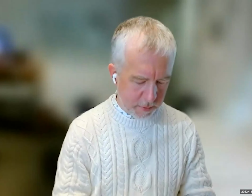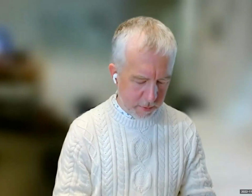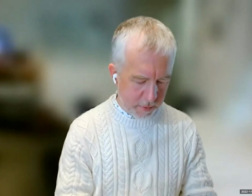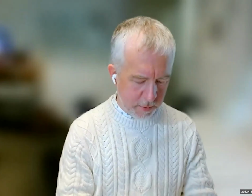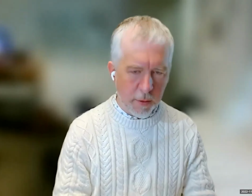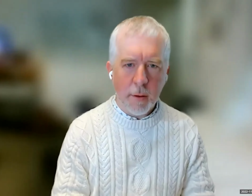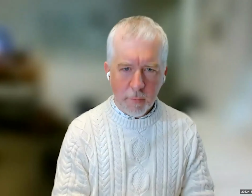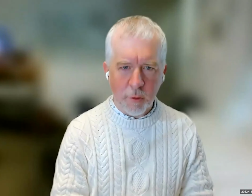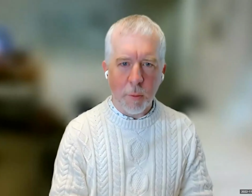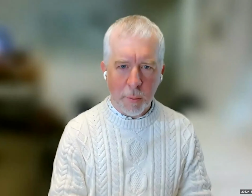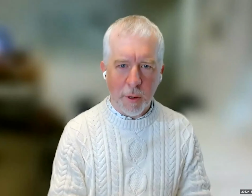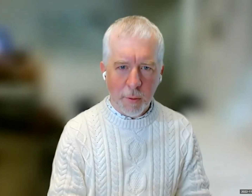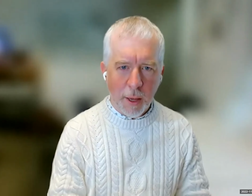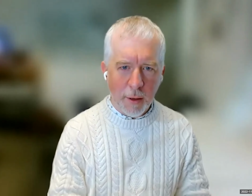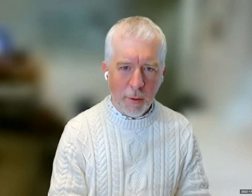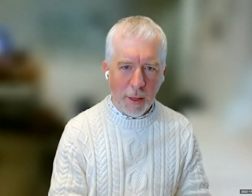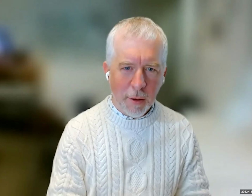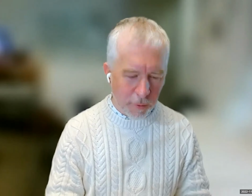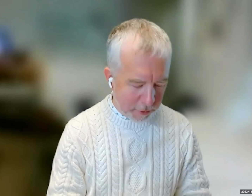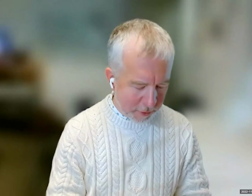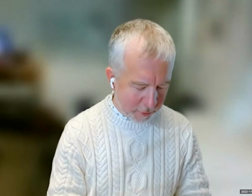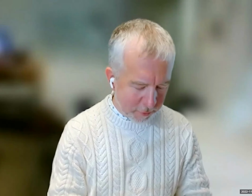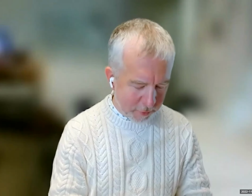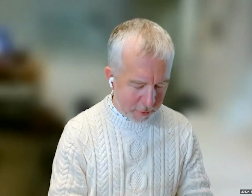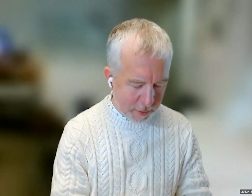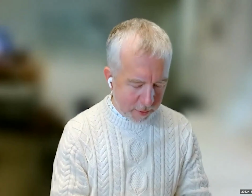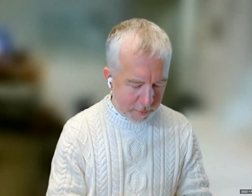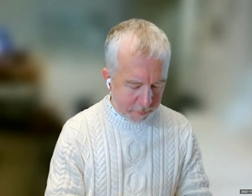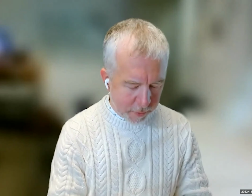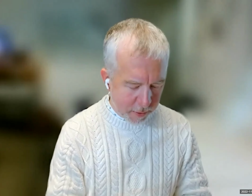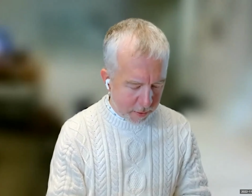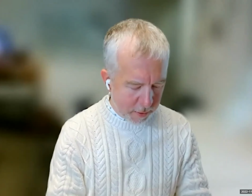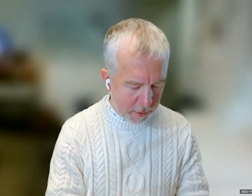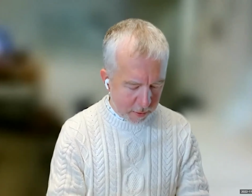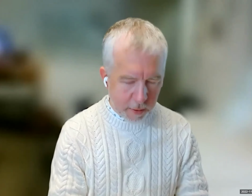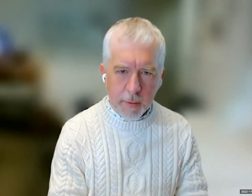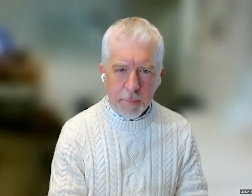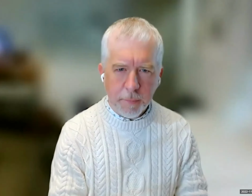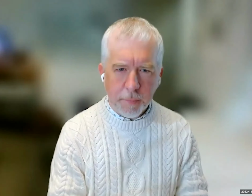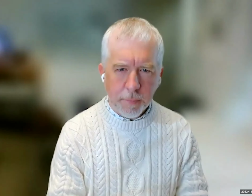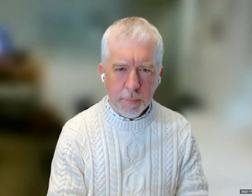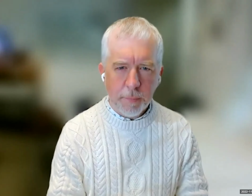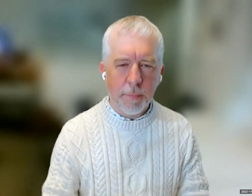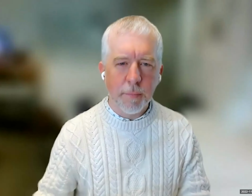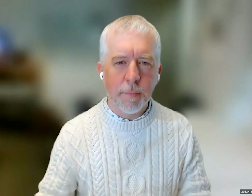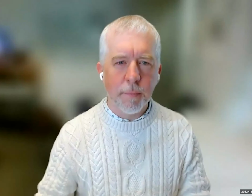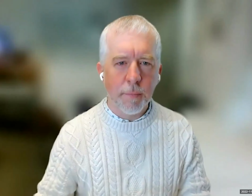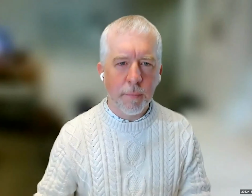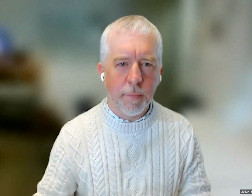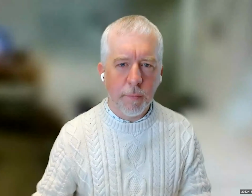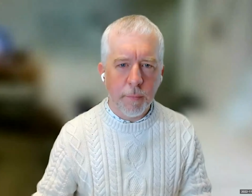visual impairment. Visual impairment. Okay. Oh, thank you for mentioning these. Thank you, Sandra. Tammy, do you have